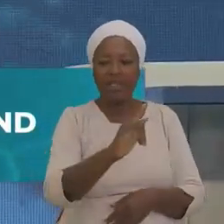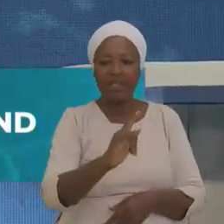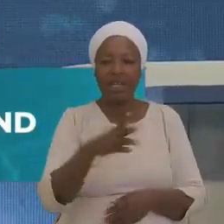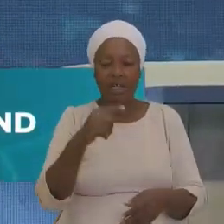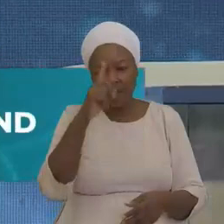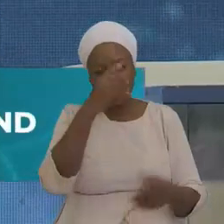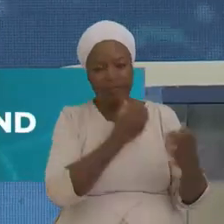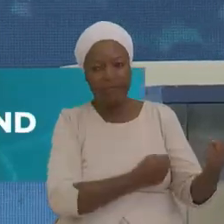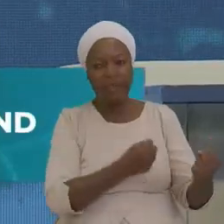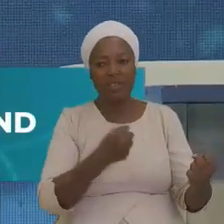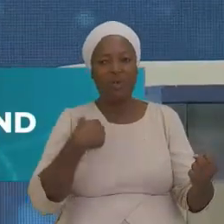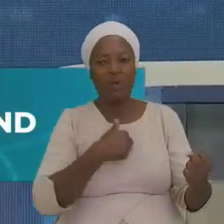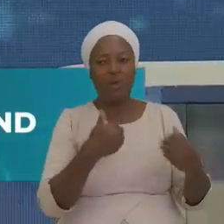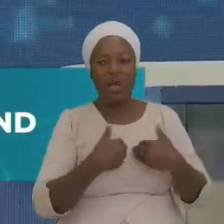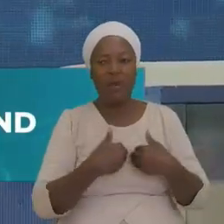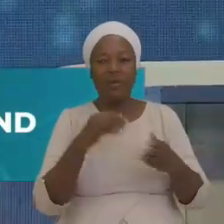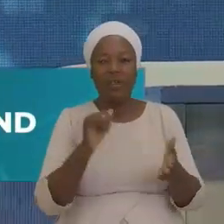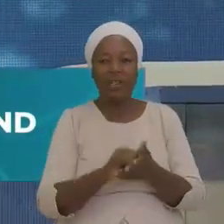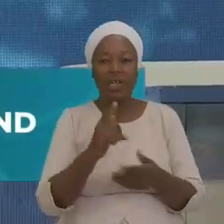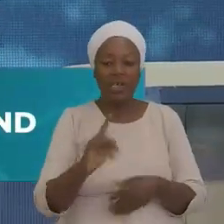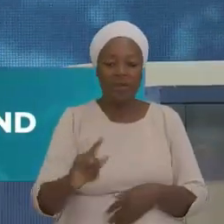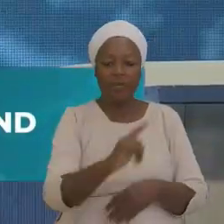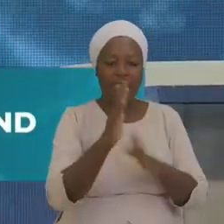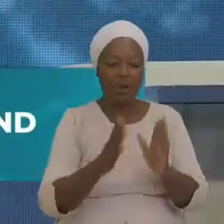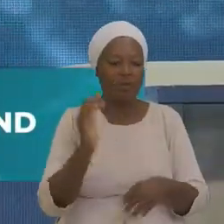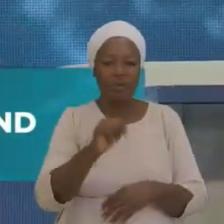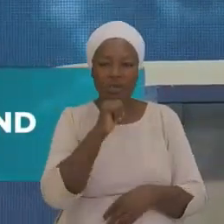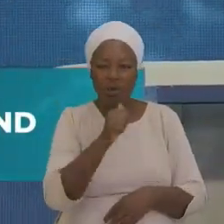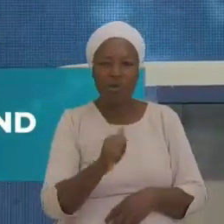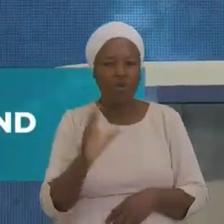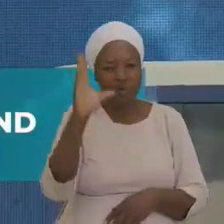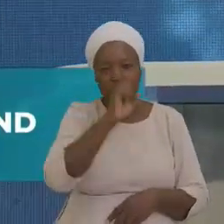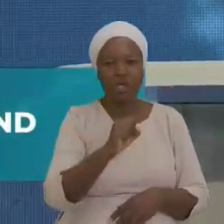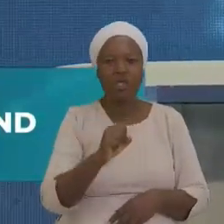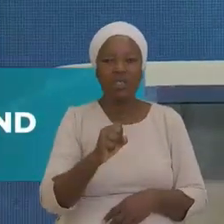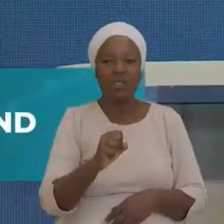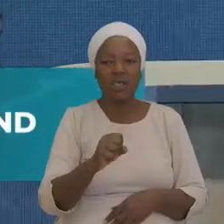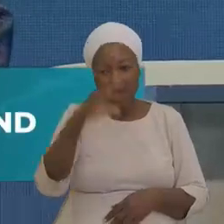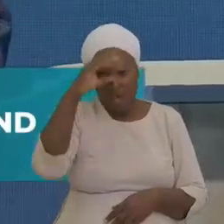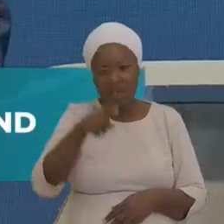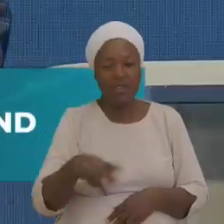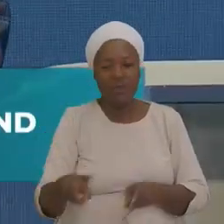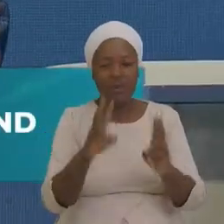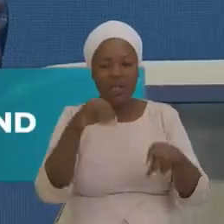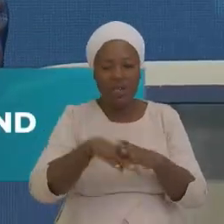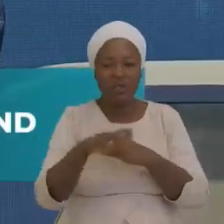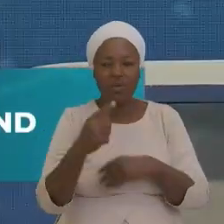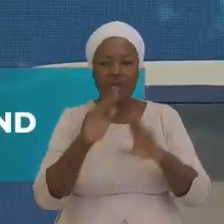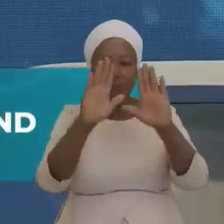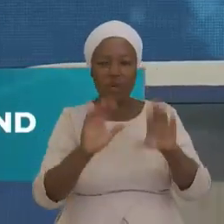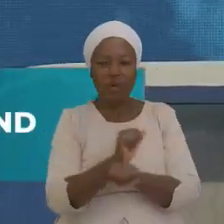have that the pilot will not miss his way into the miracle and